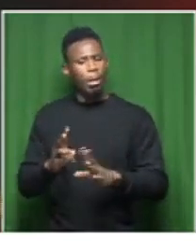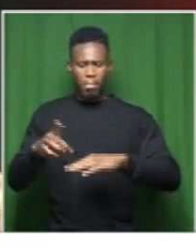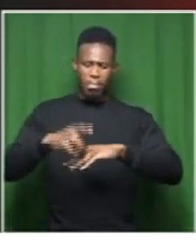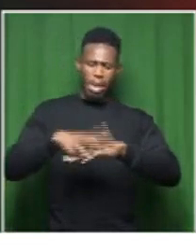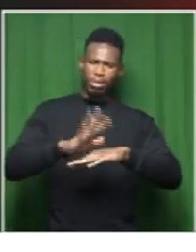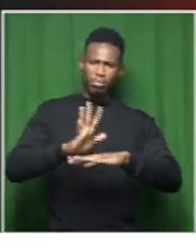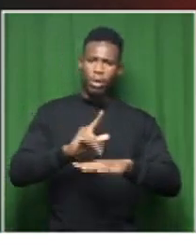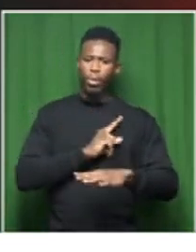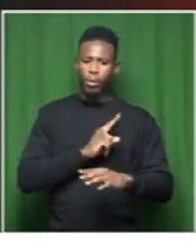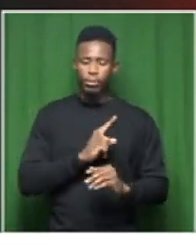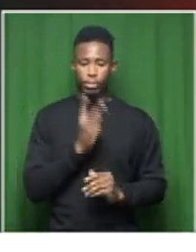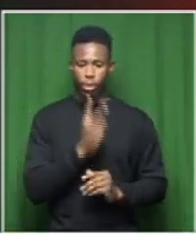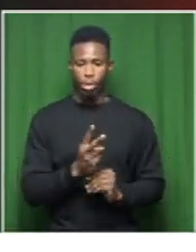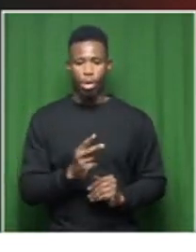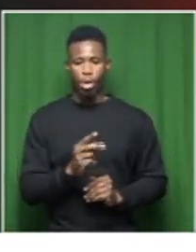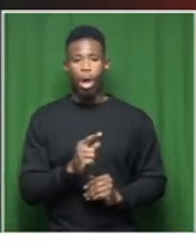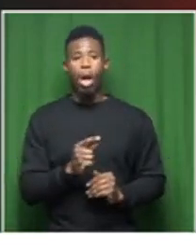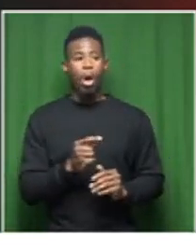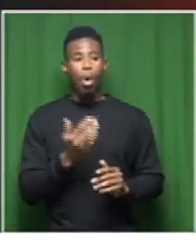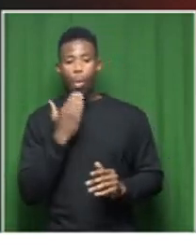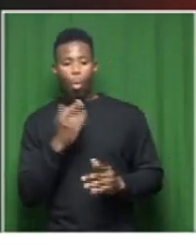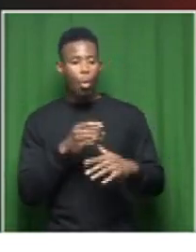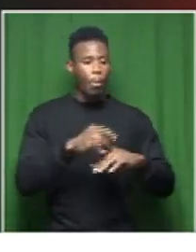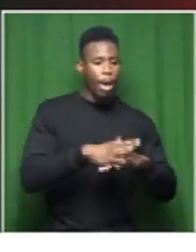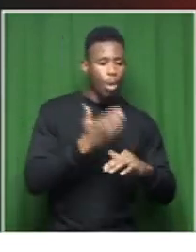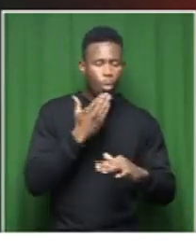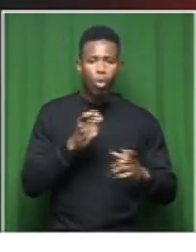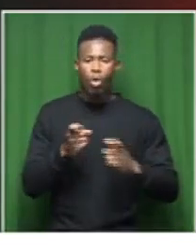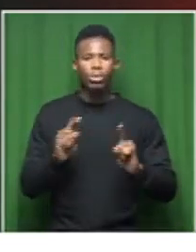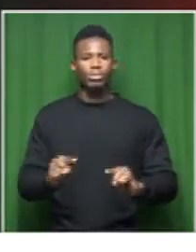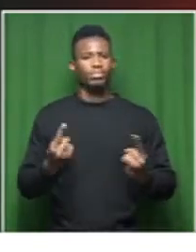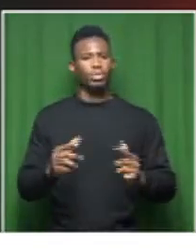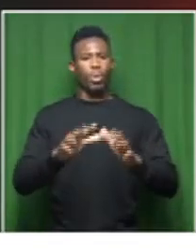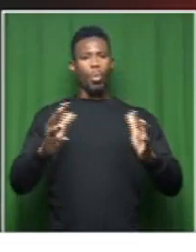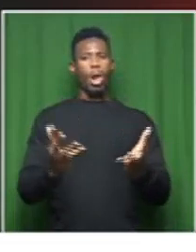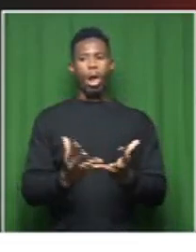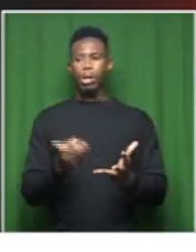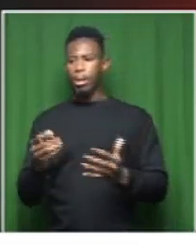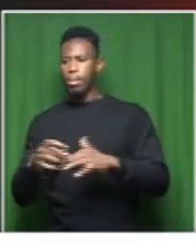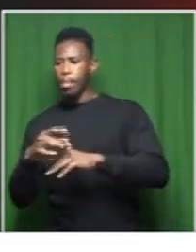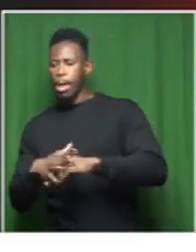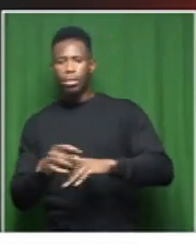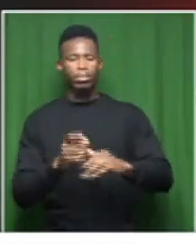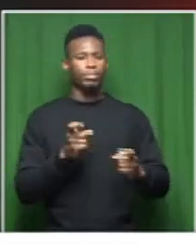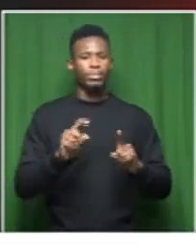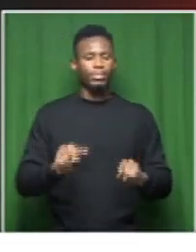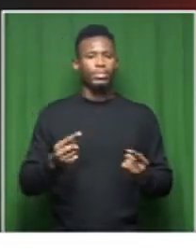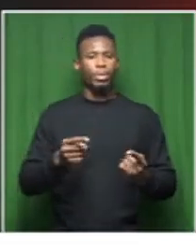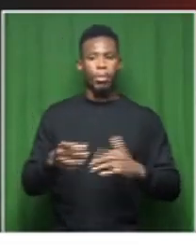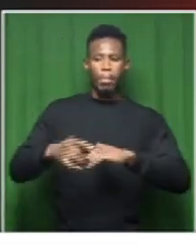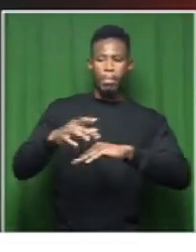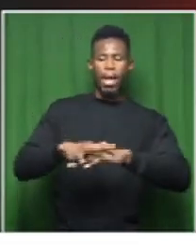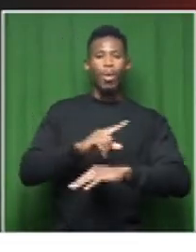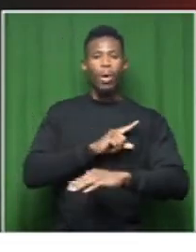because when you marry look, you can't control who marries who, by the way, anywhere in the world. When you marry somebody, you marry them out